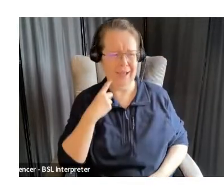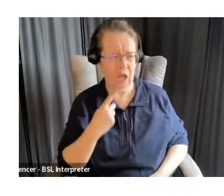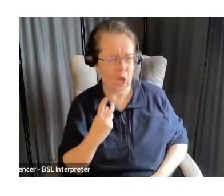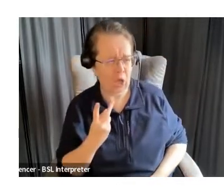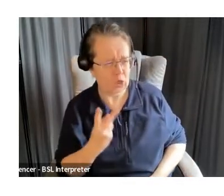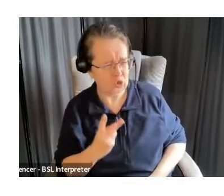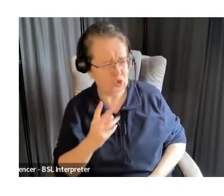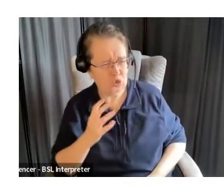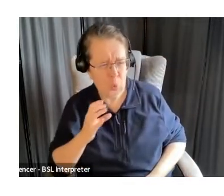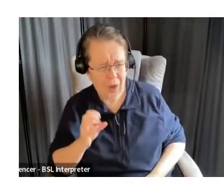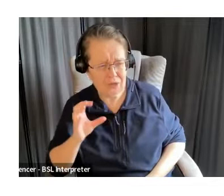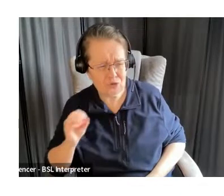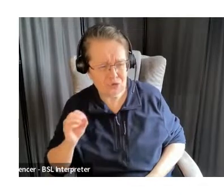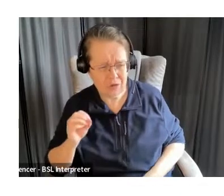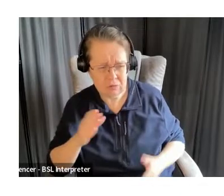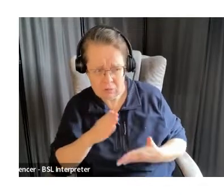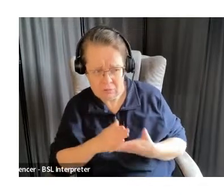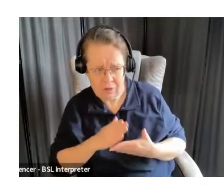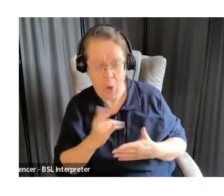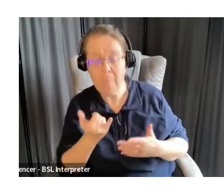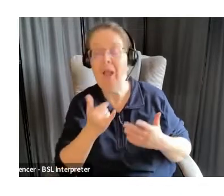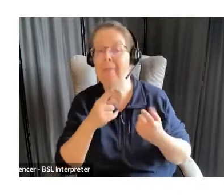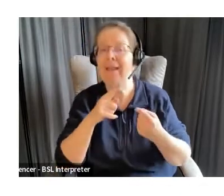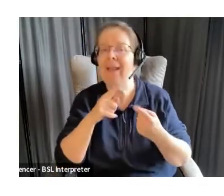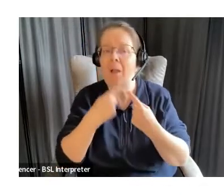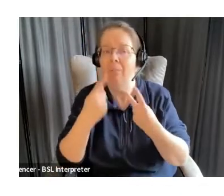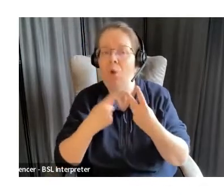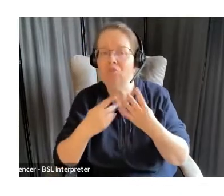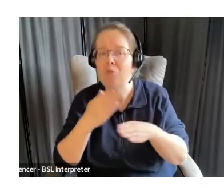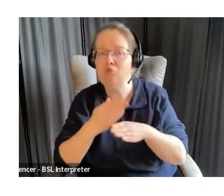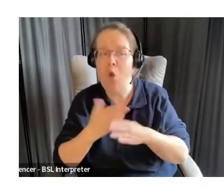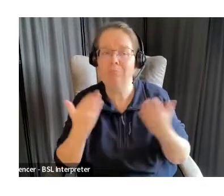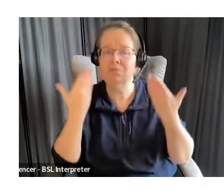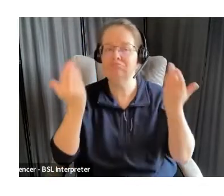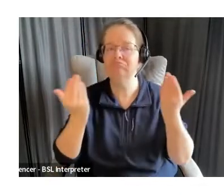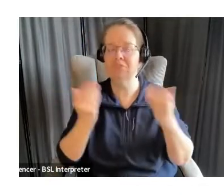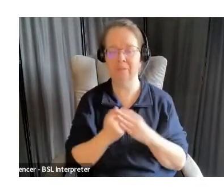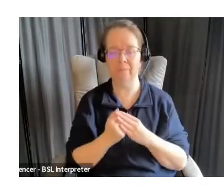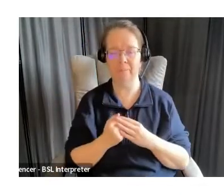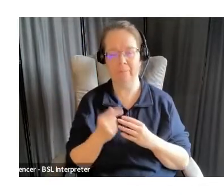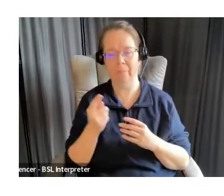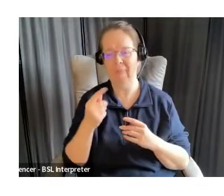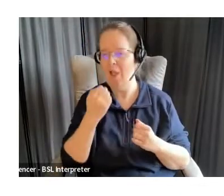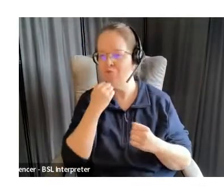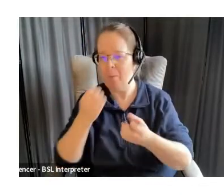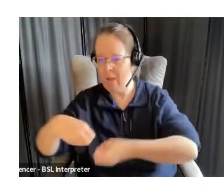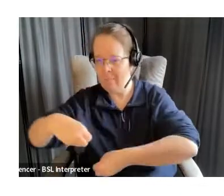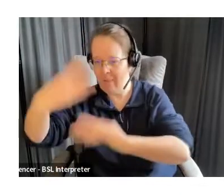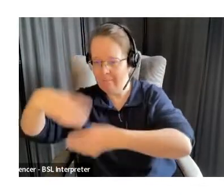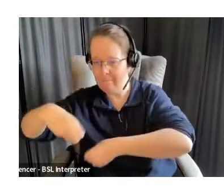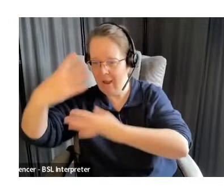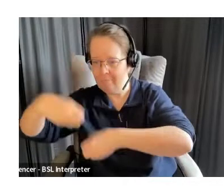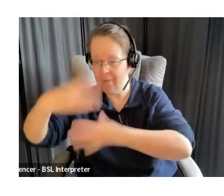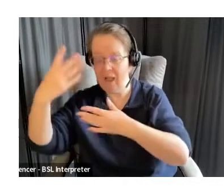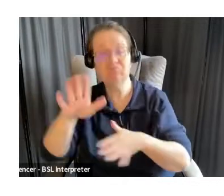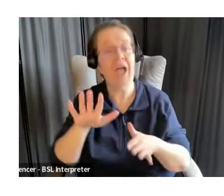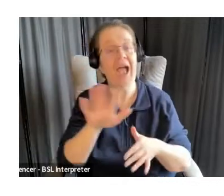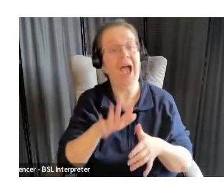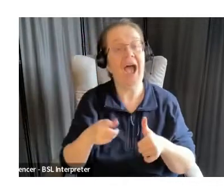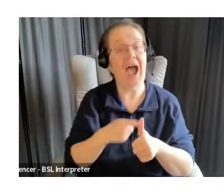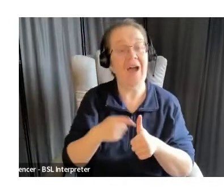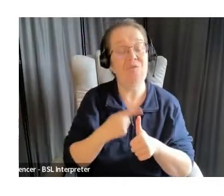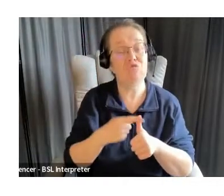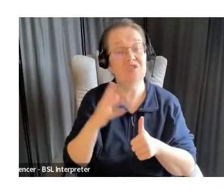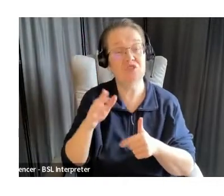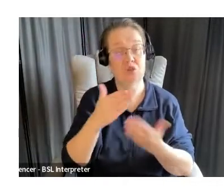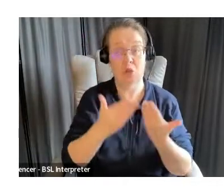it 200? Or maybe was it for multiple jobs? But, you know, there's lots of numbers flying around. But on average, the number